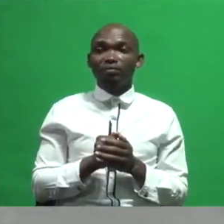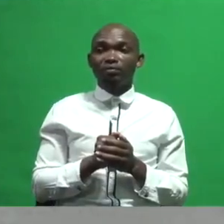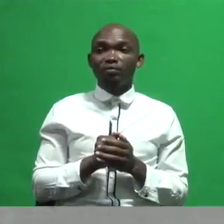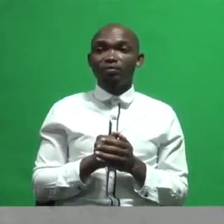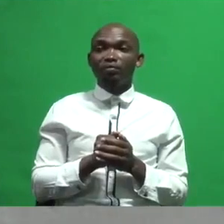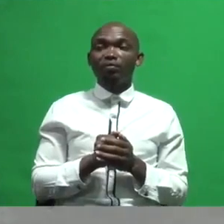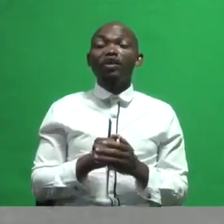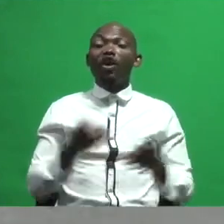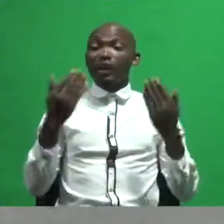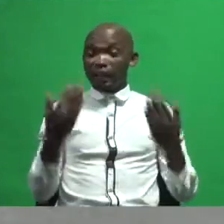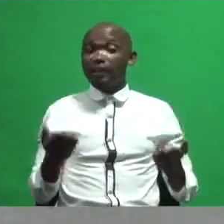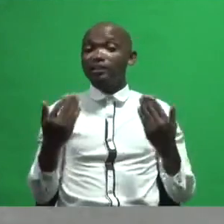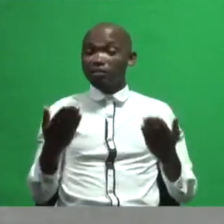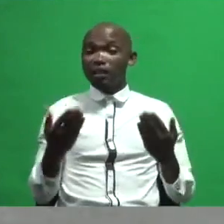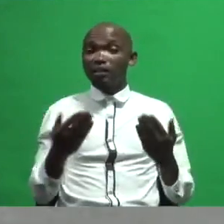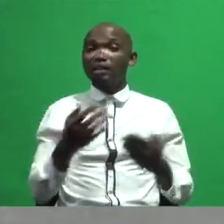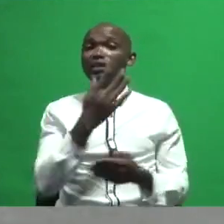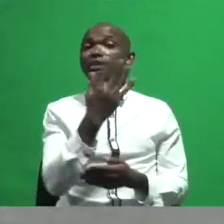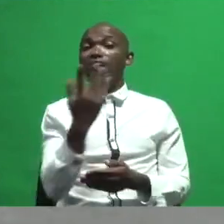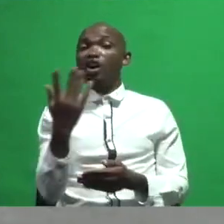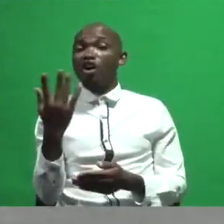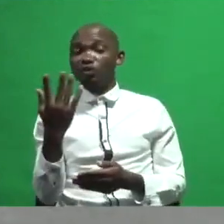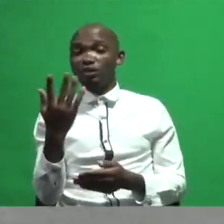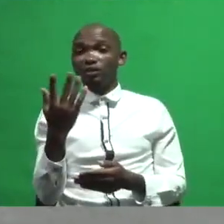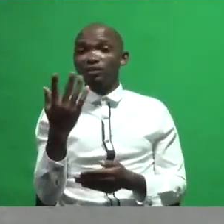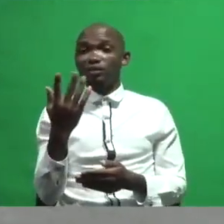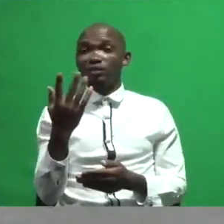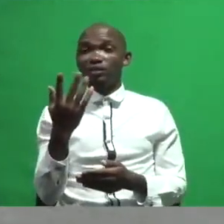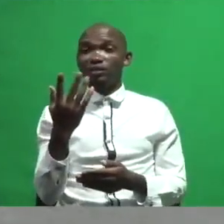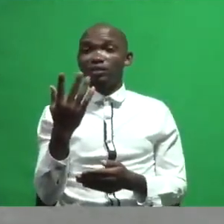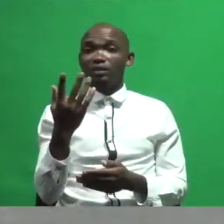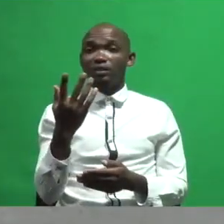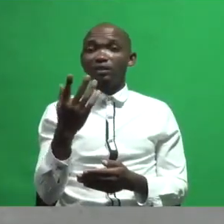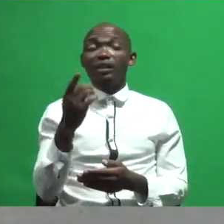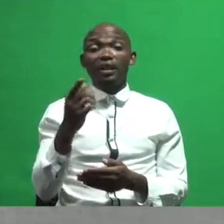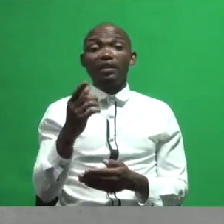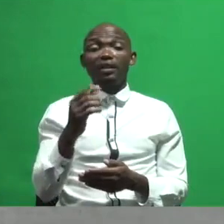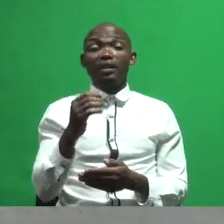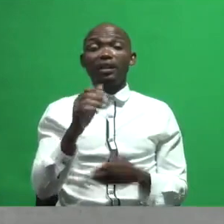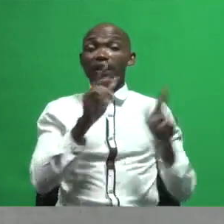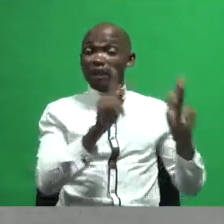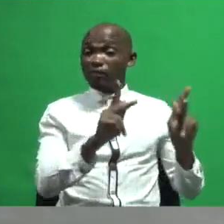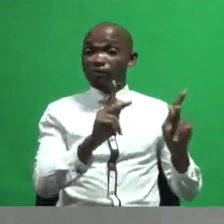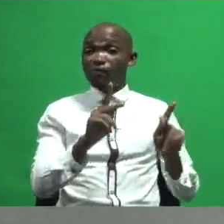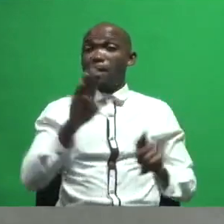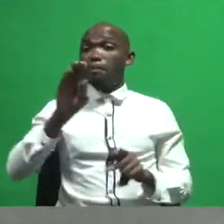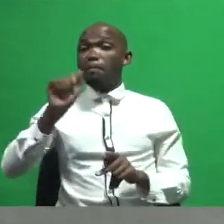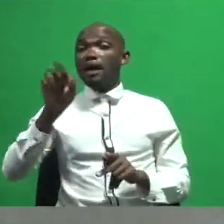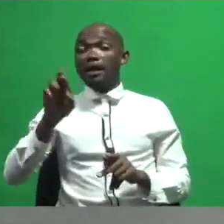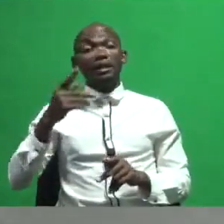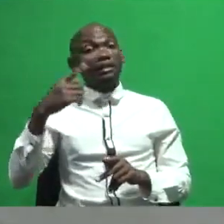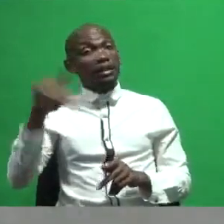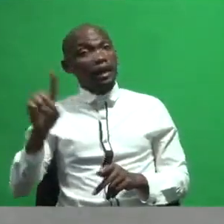Like this. Now, let us count again to look whether Bakari is right or